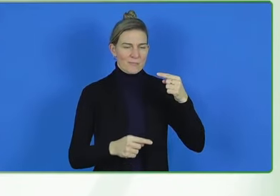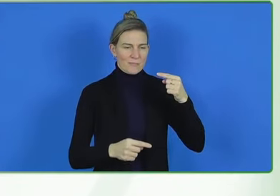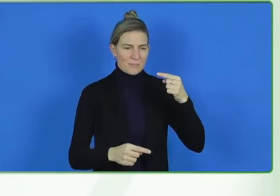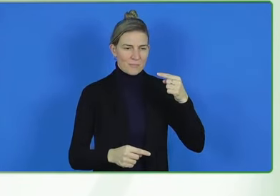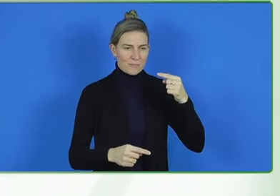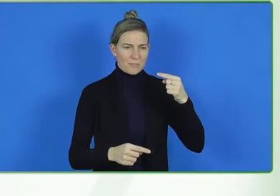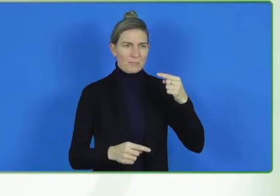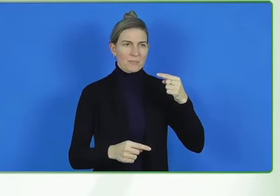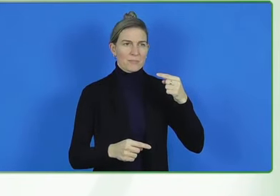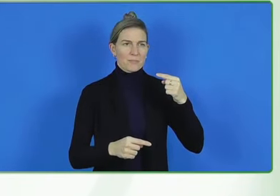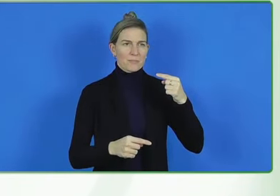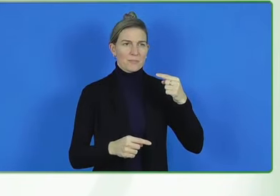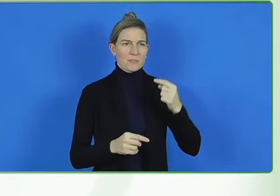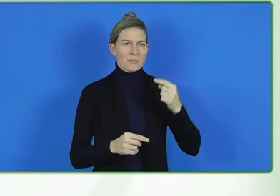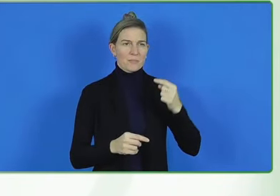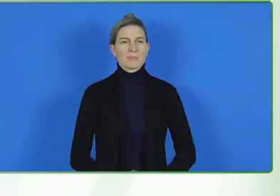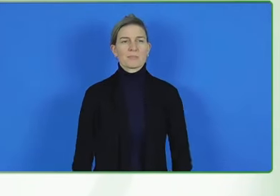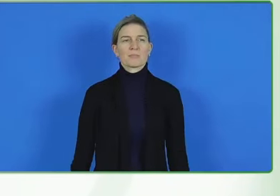Initiatives.